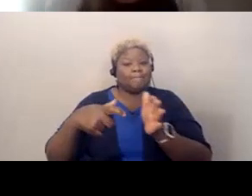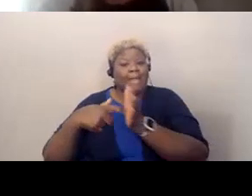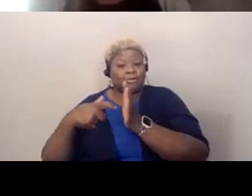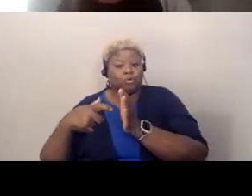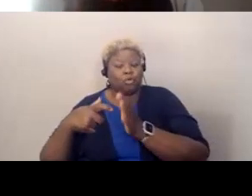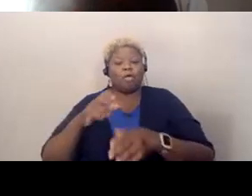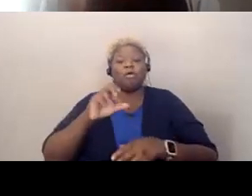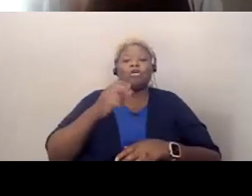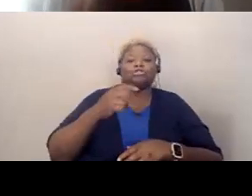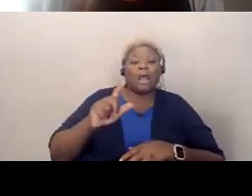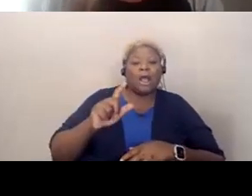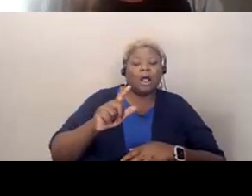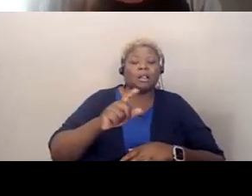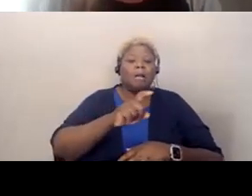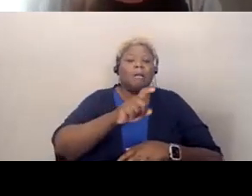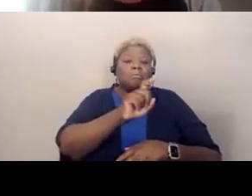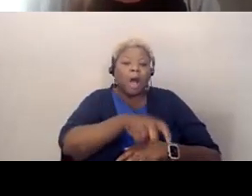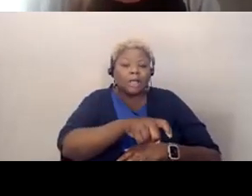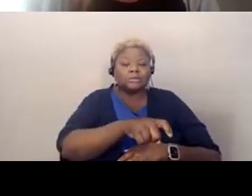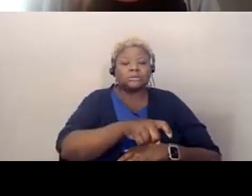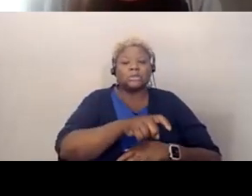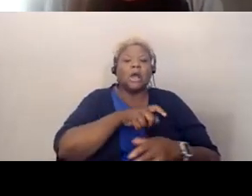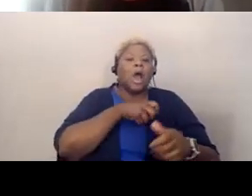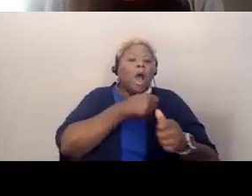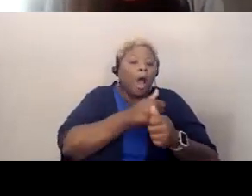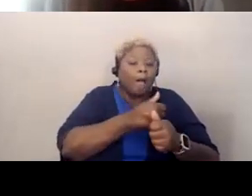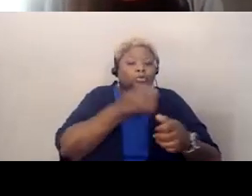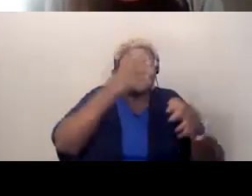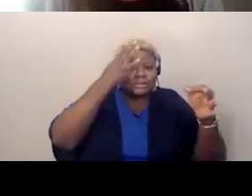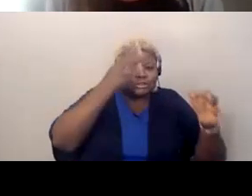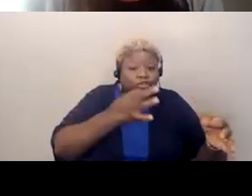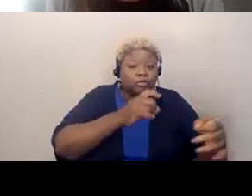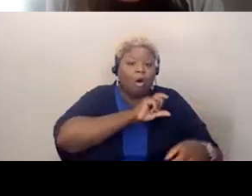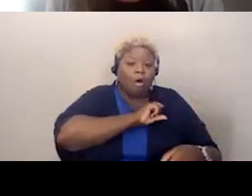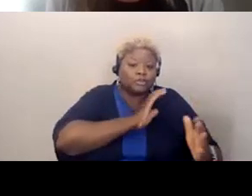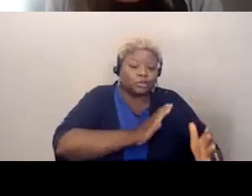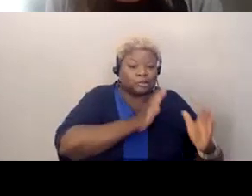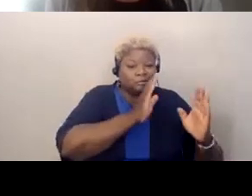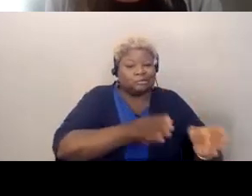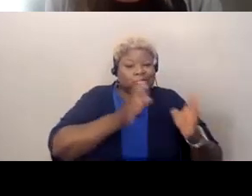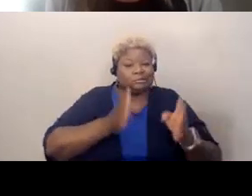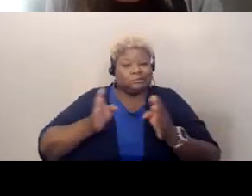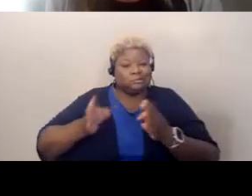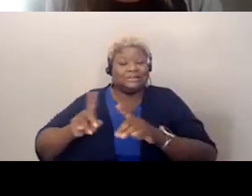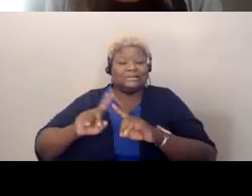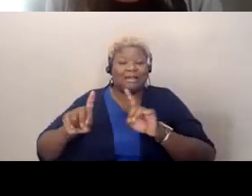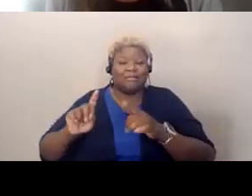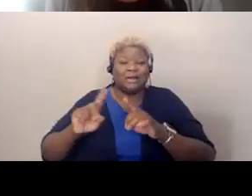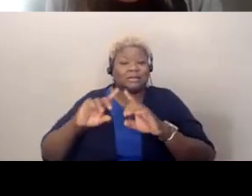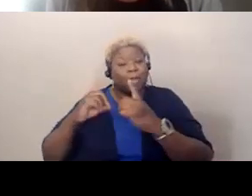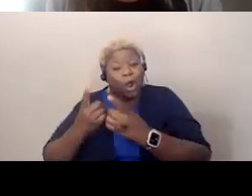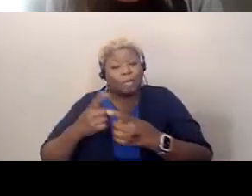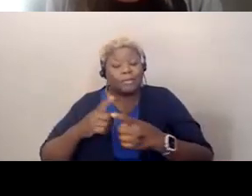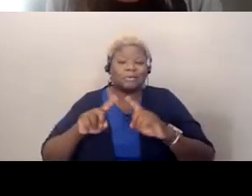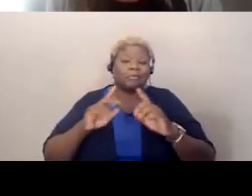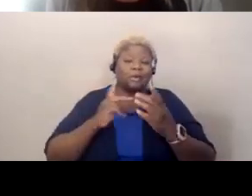shall versus a must versus what is up to the discretion of an officer varies across departments, it varies across